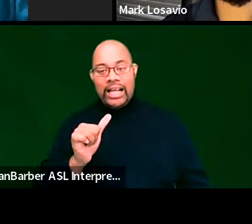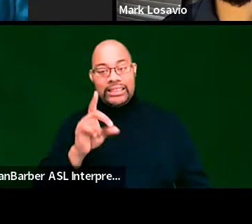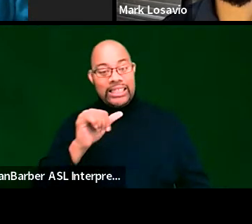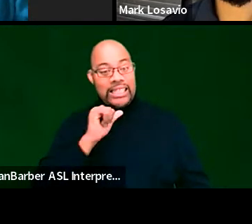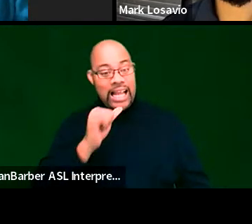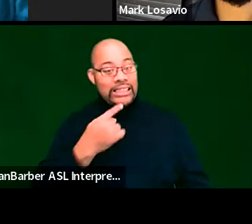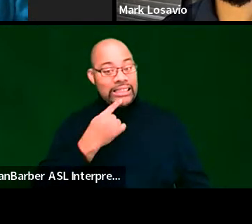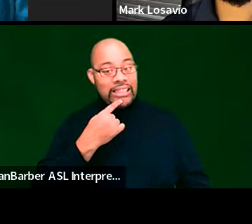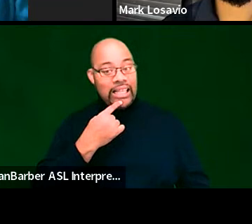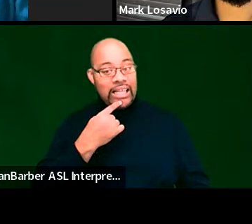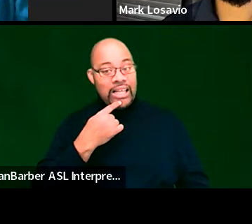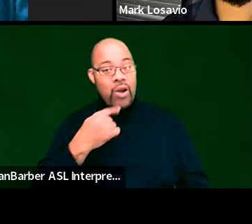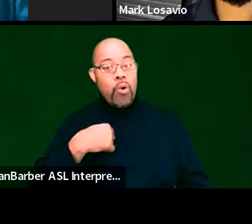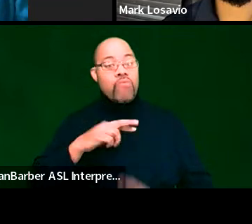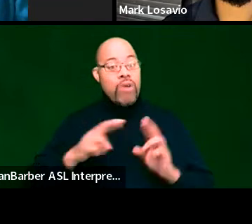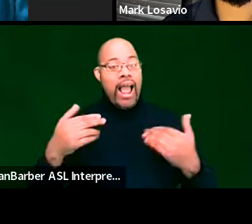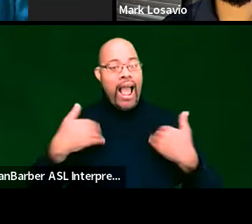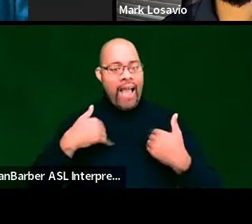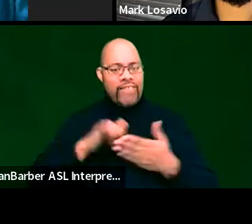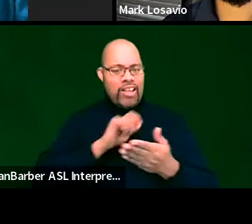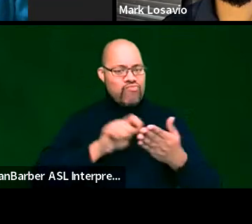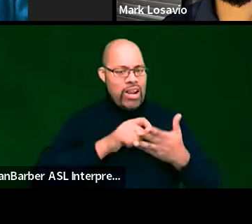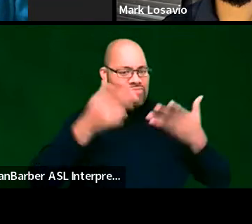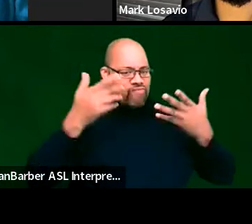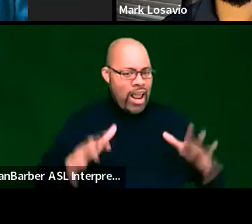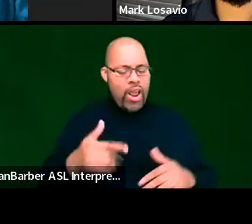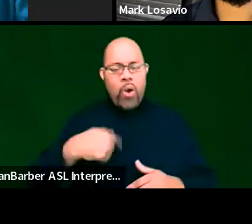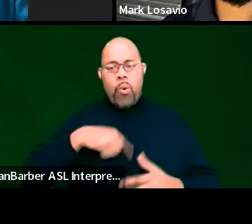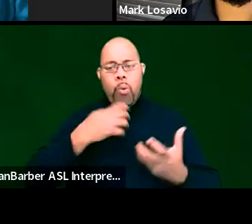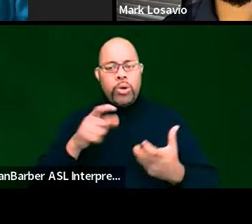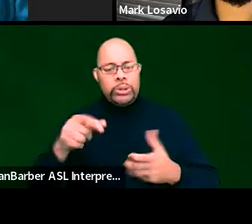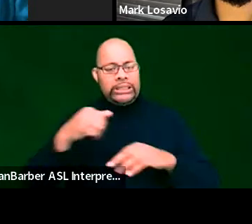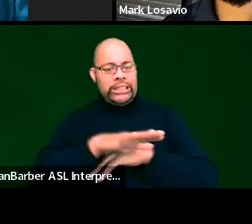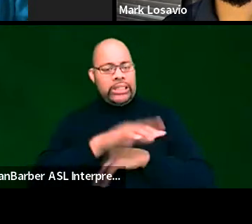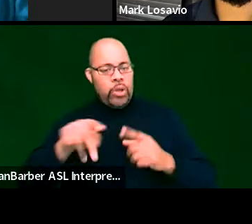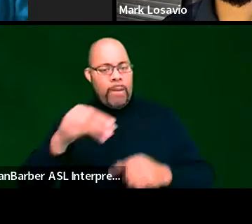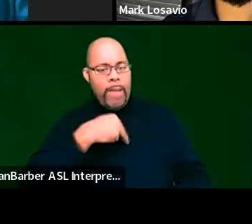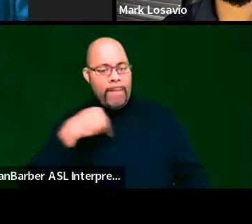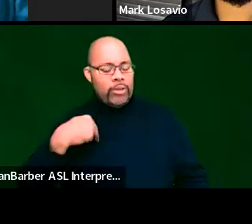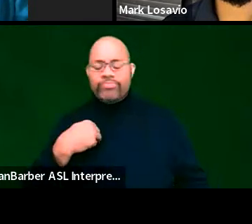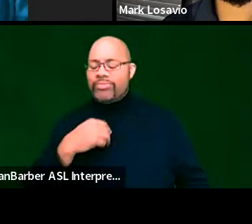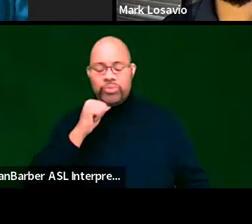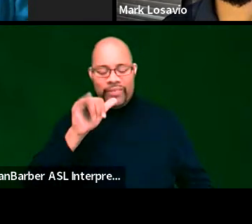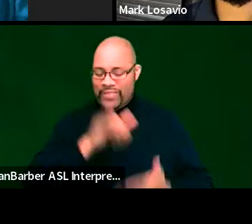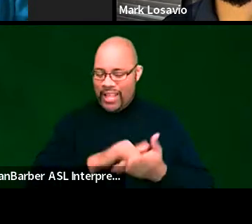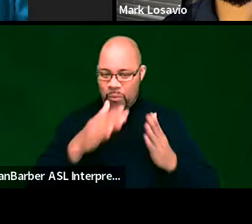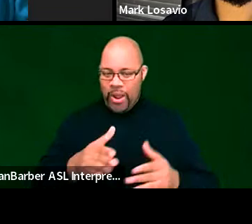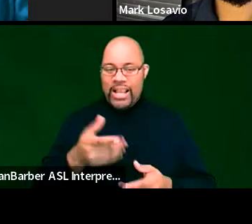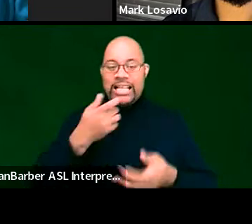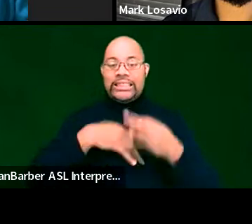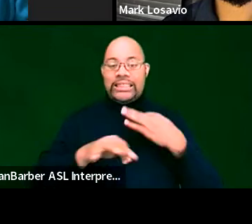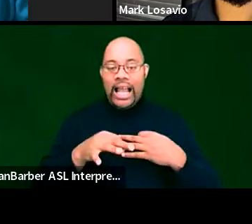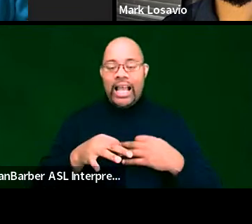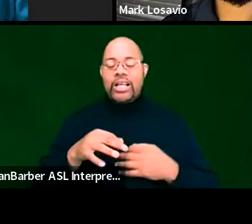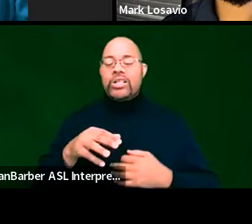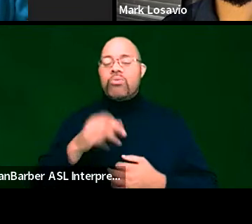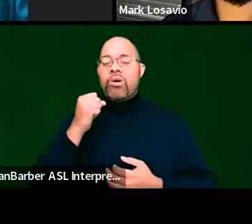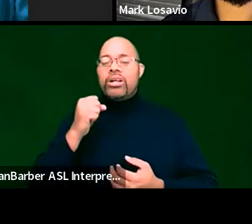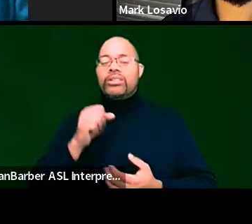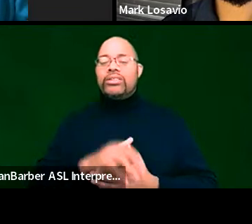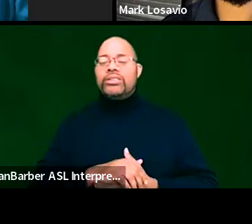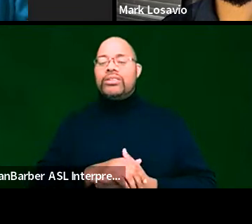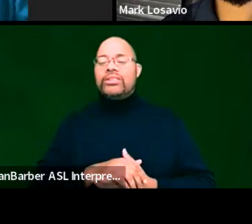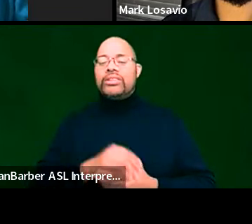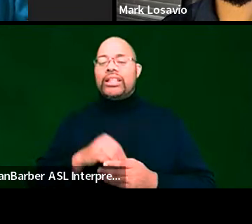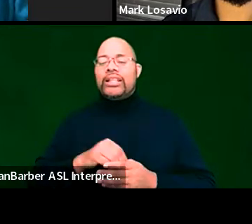but did not say, hey, we already have this written out and we just want you to send this to your members. It was not like that. Instead, it was, you know,